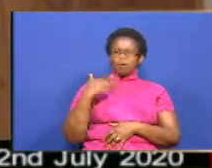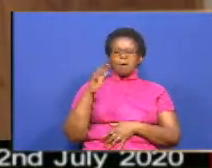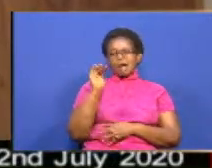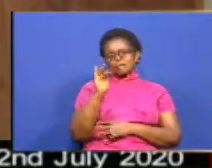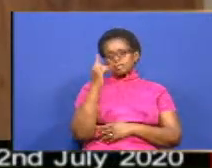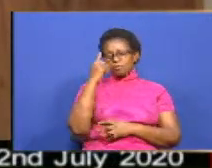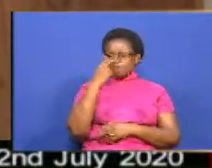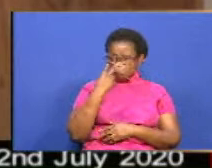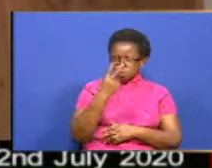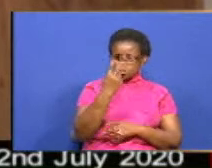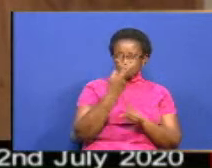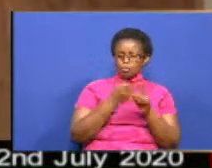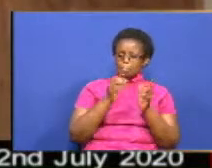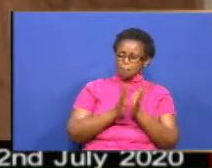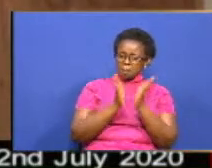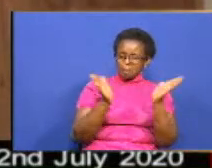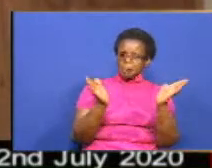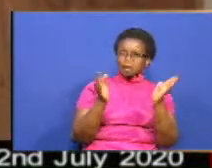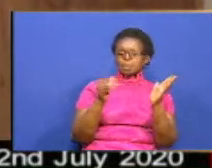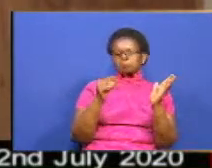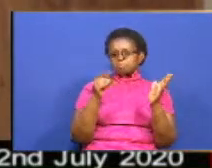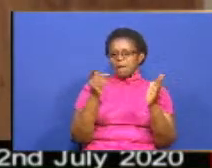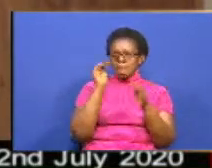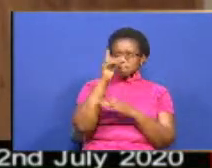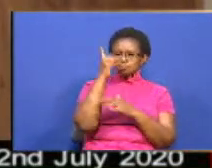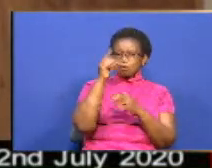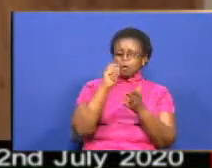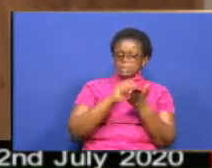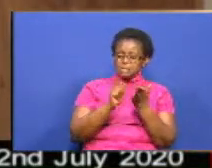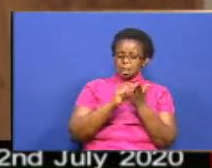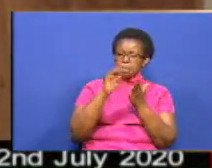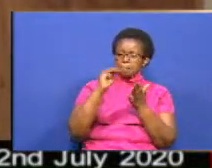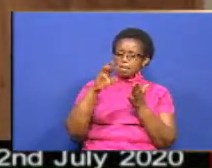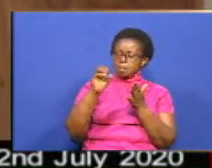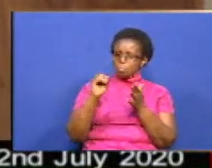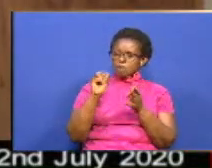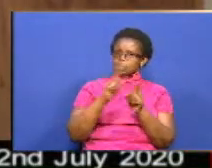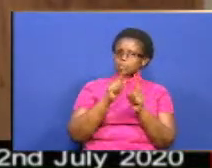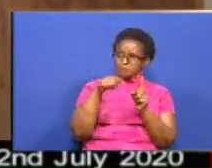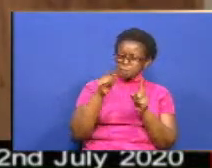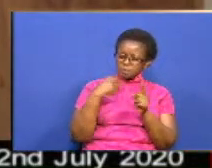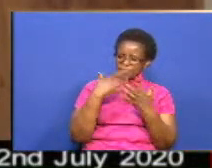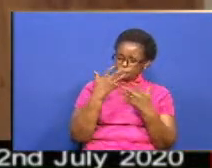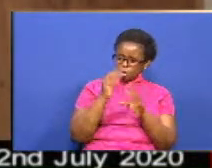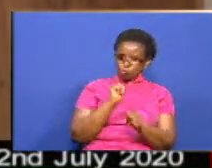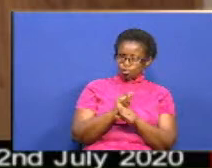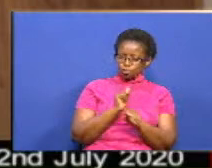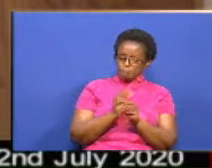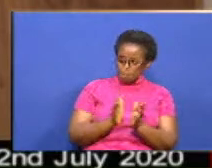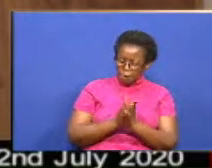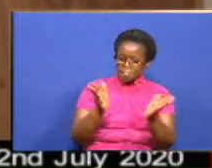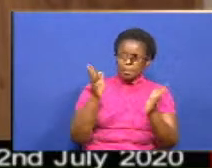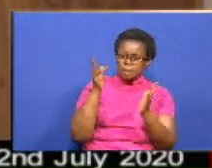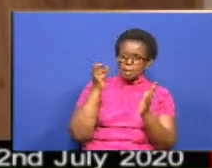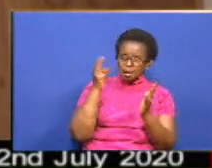public by way of written memoranda and further conducted public hearing in the